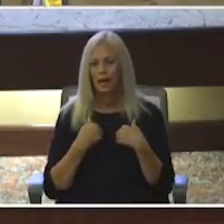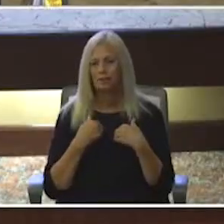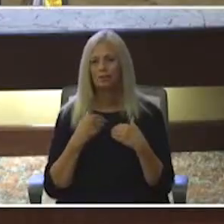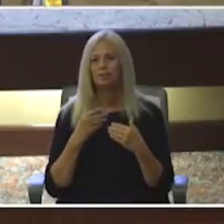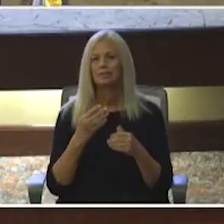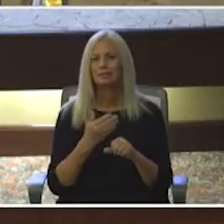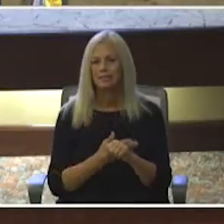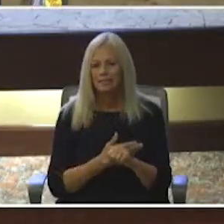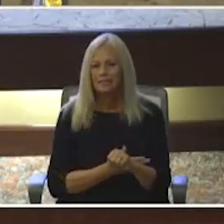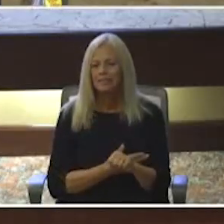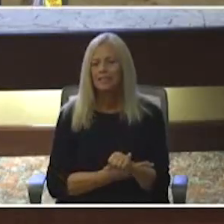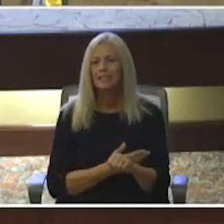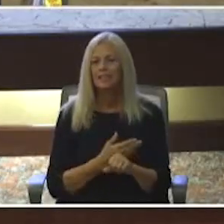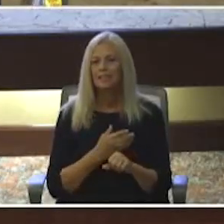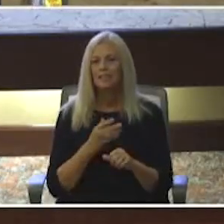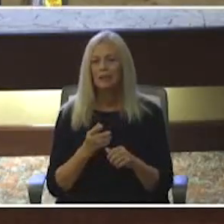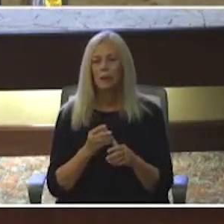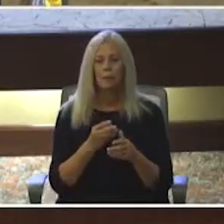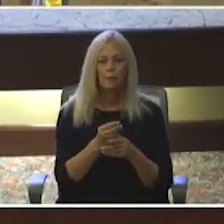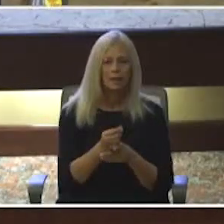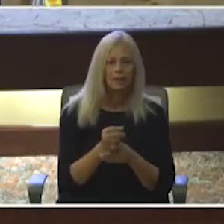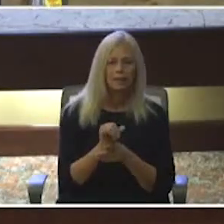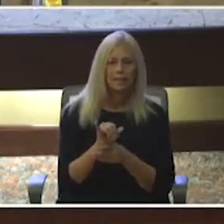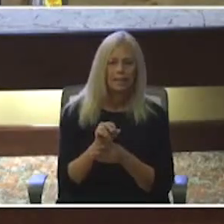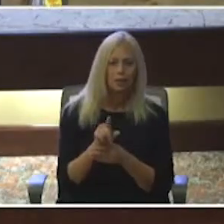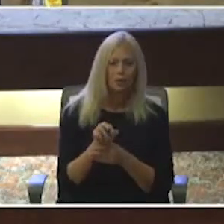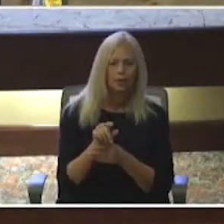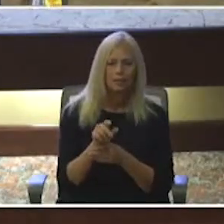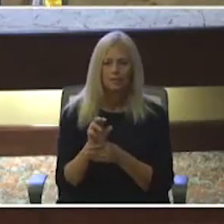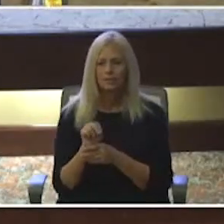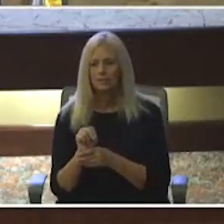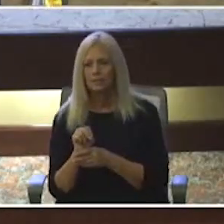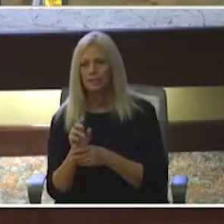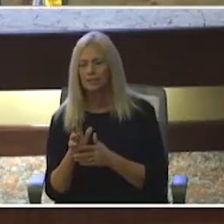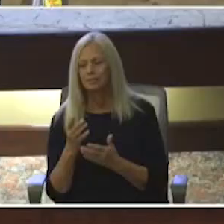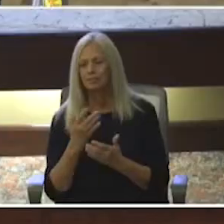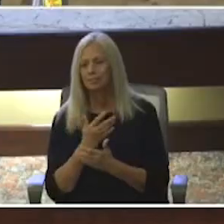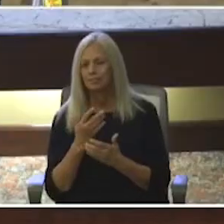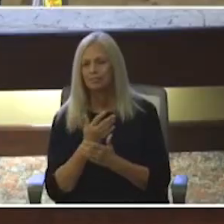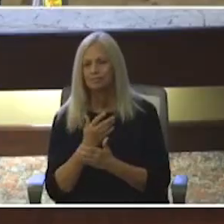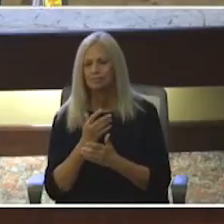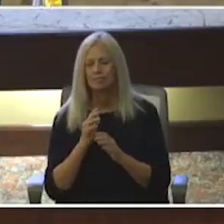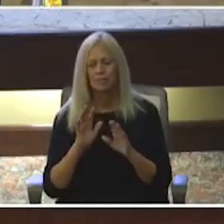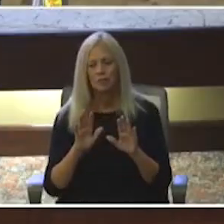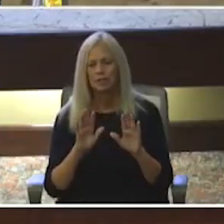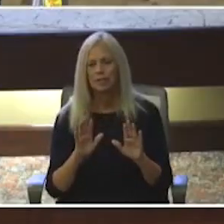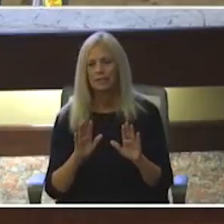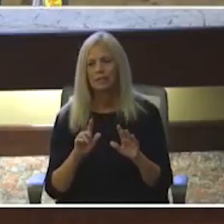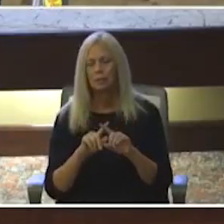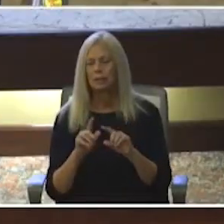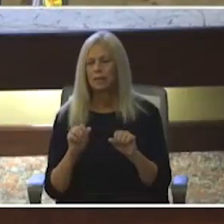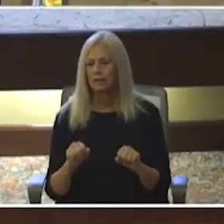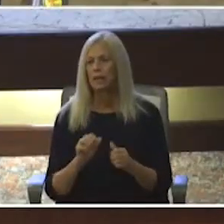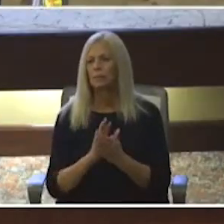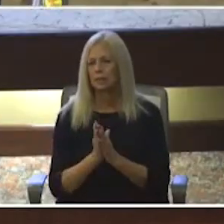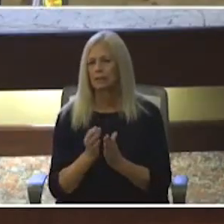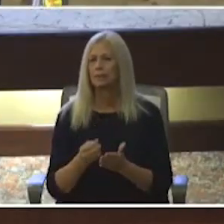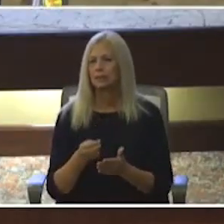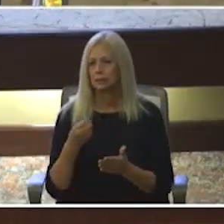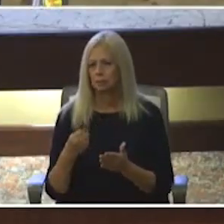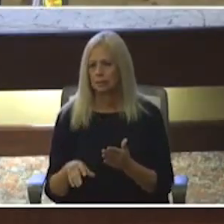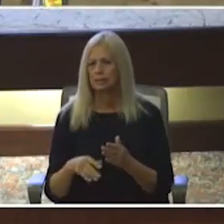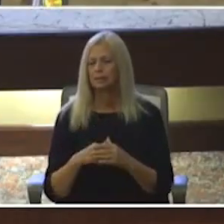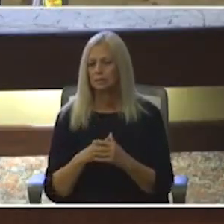the planting and irrigation done up to the nines, and it's really fantastic, but certainly can get really expensive. Absolutely. And